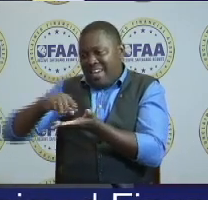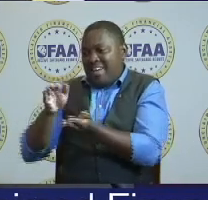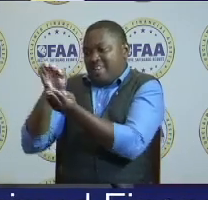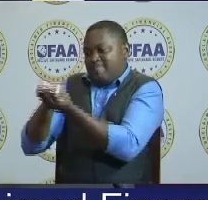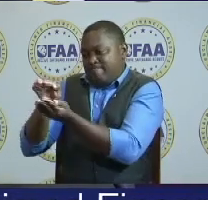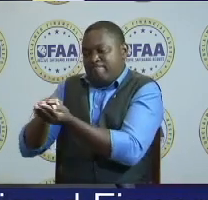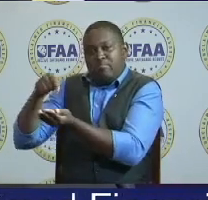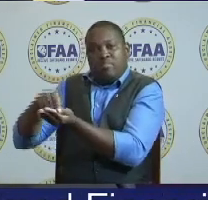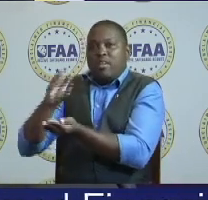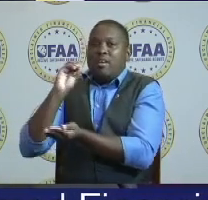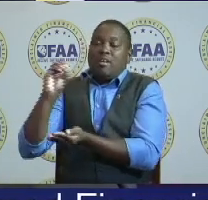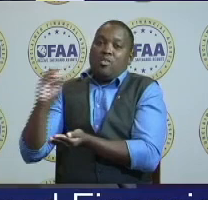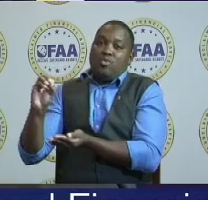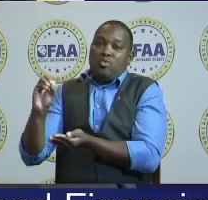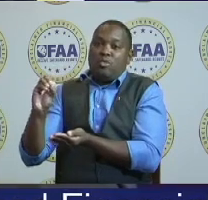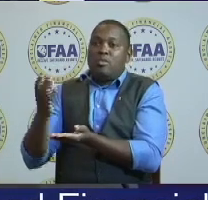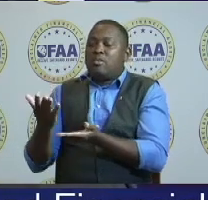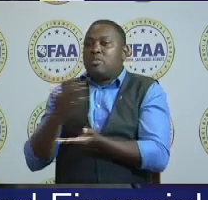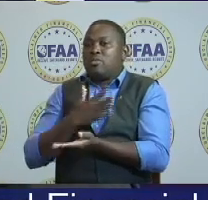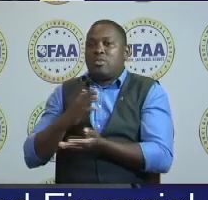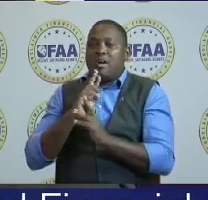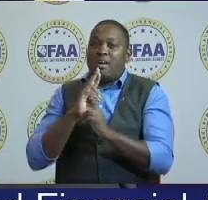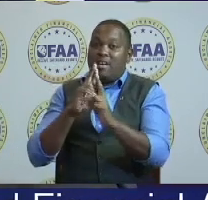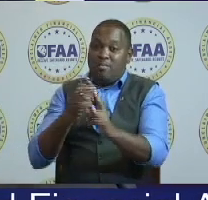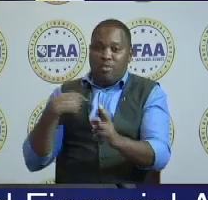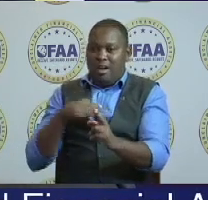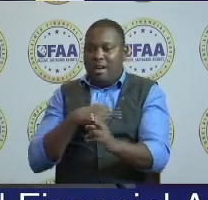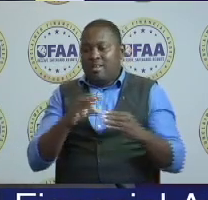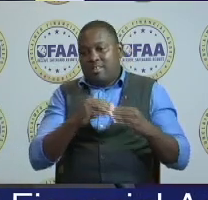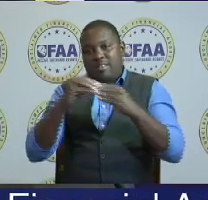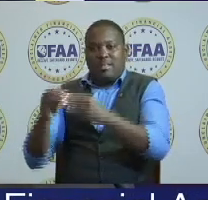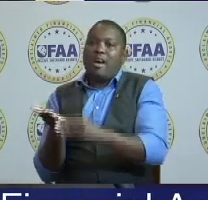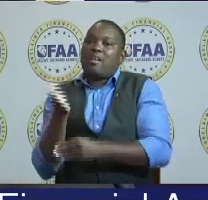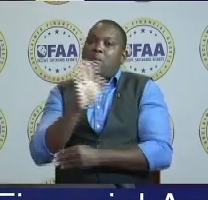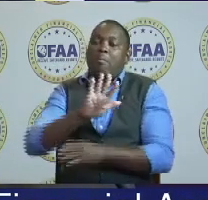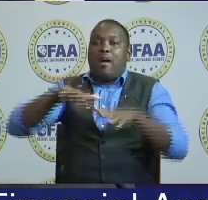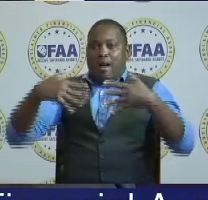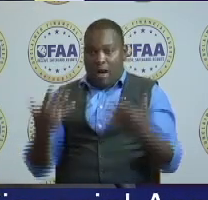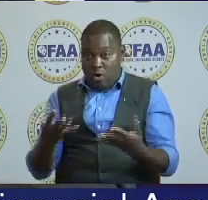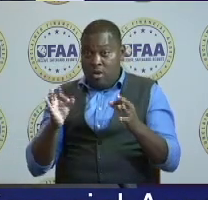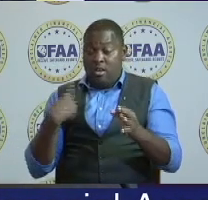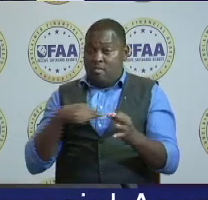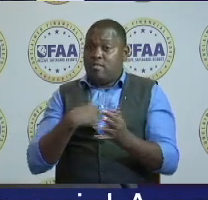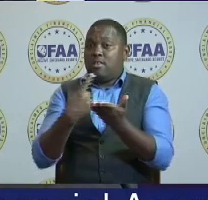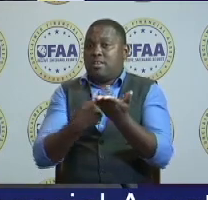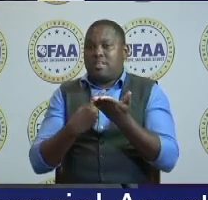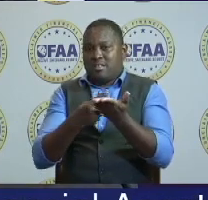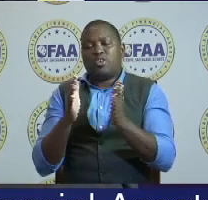account. So you just report, then we'll guide you on when to remit them. And if our discussion with the